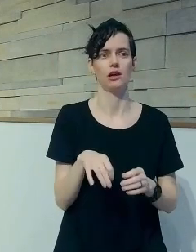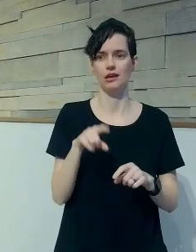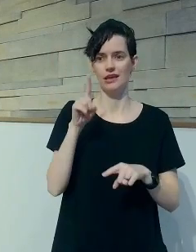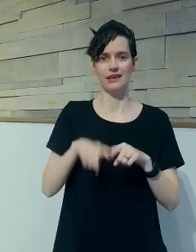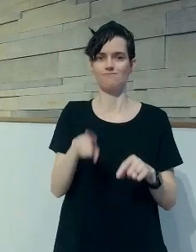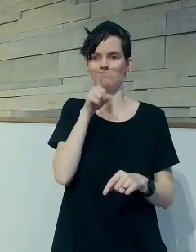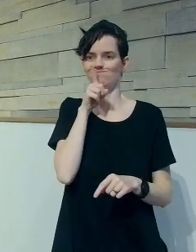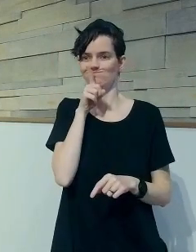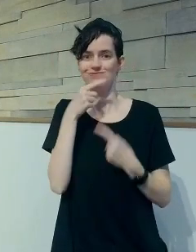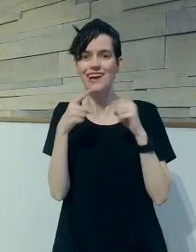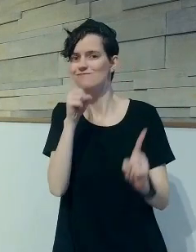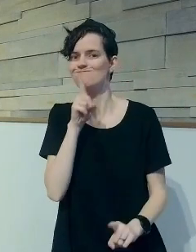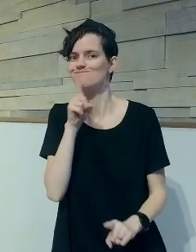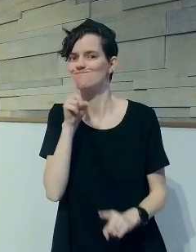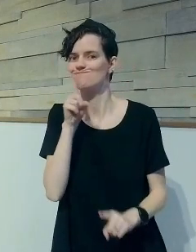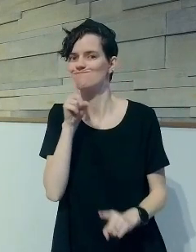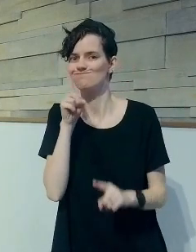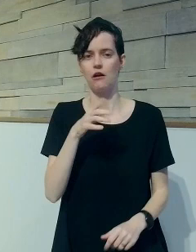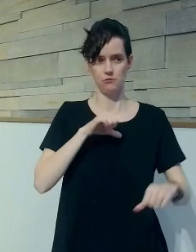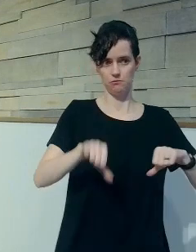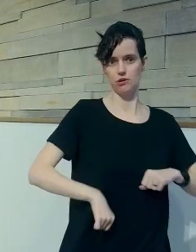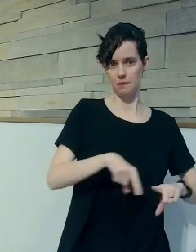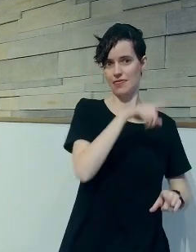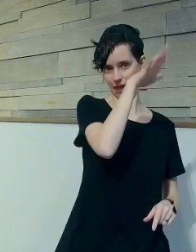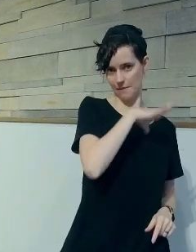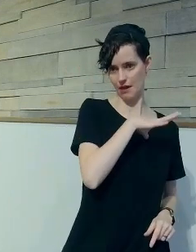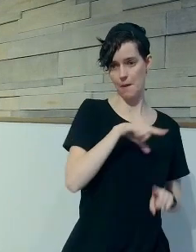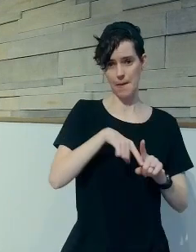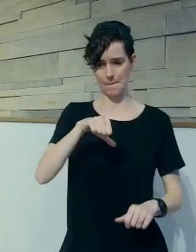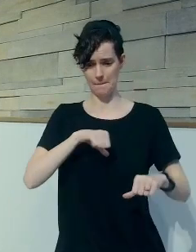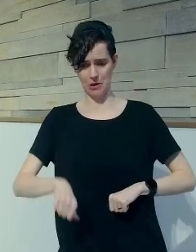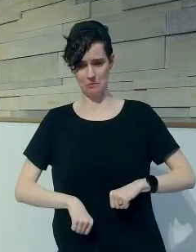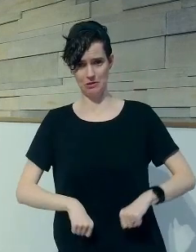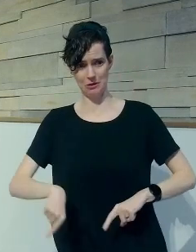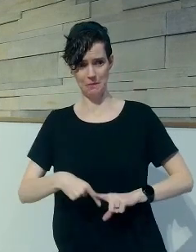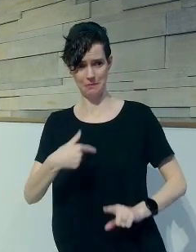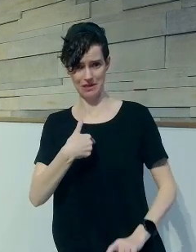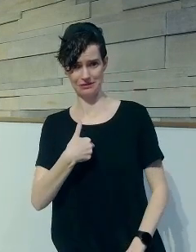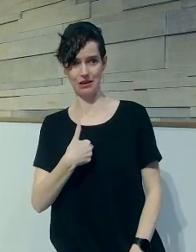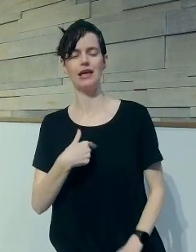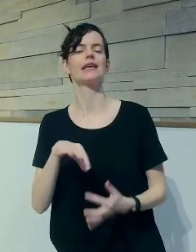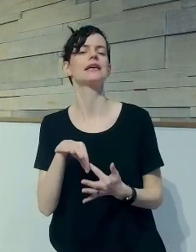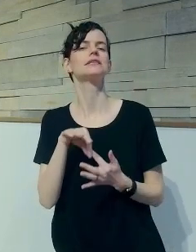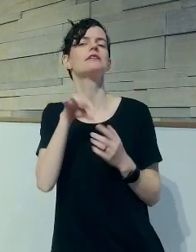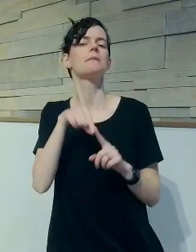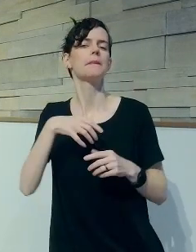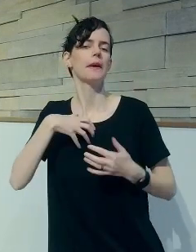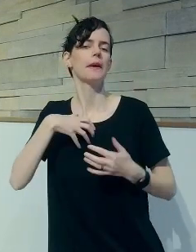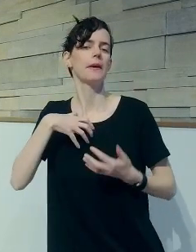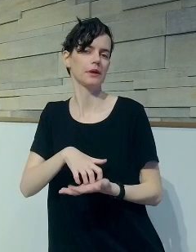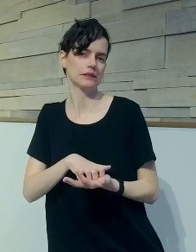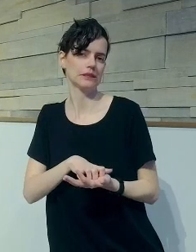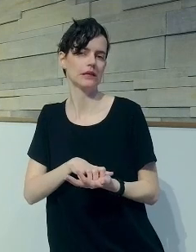one is permitted to tell. I will boast about a man like that, but I will not boast about myself, except about my